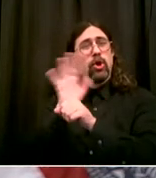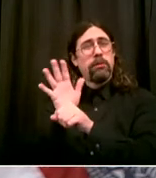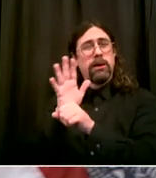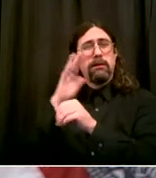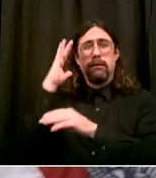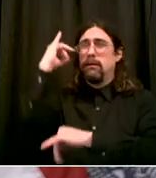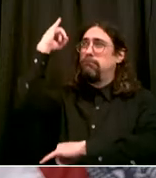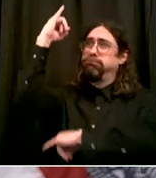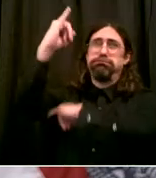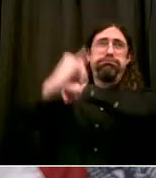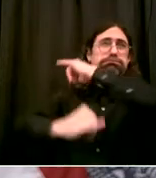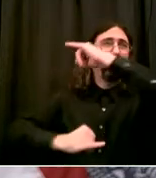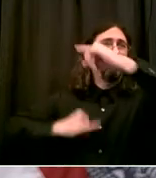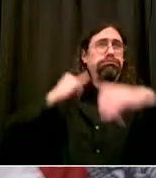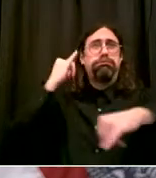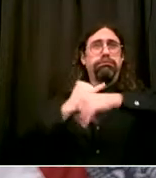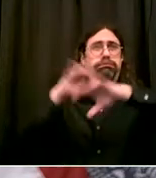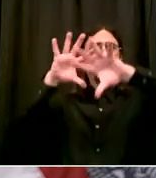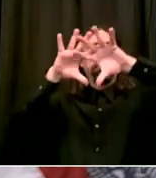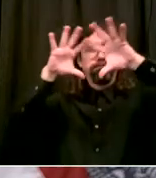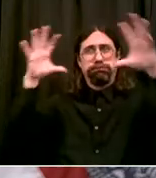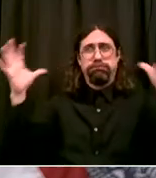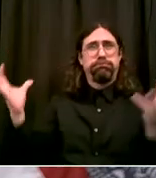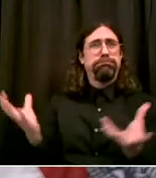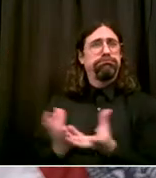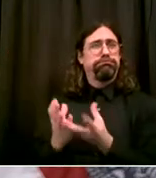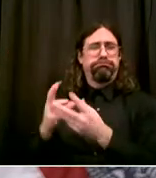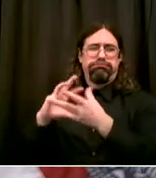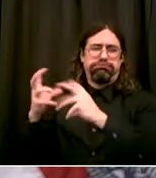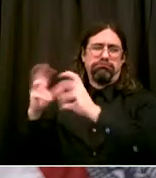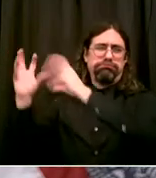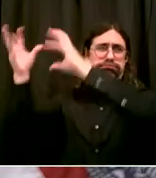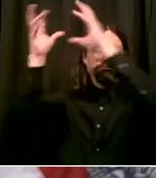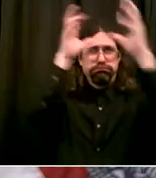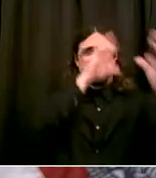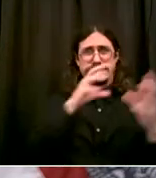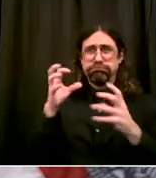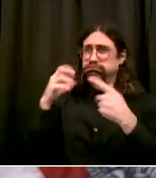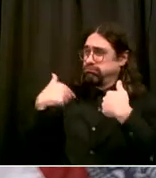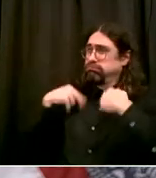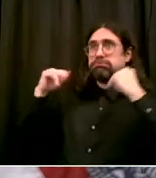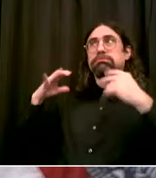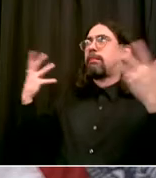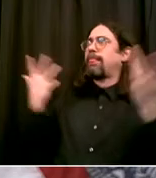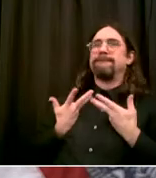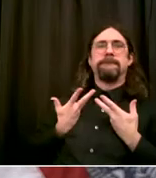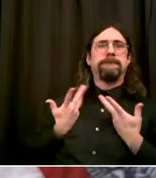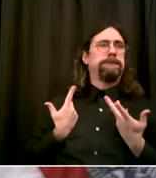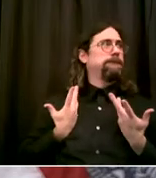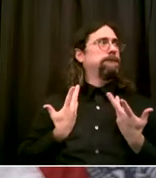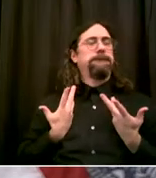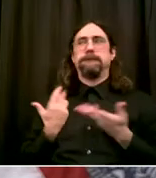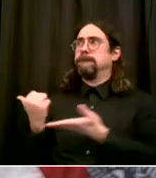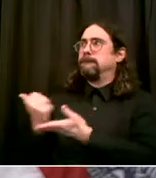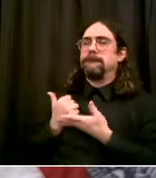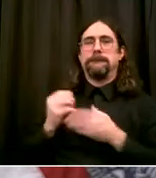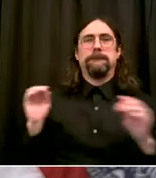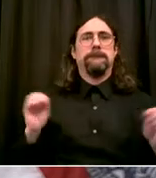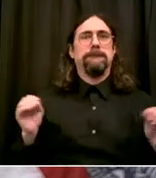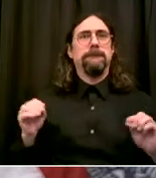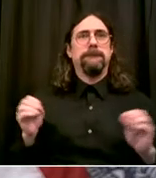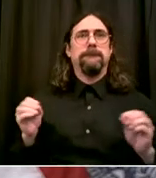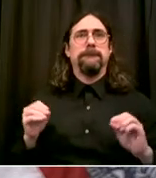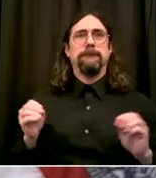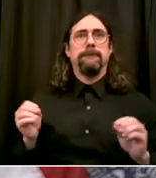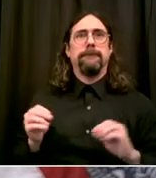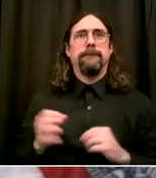And we lost people that had that support been there. Those folks would still be here today. So it's horrible.